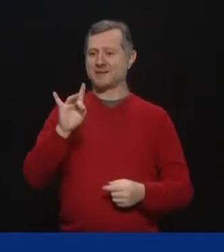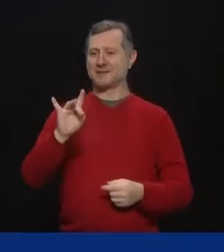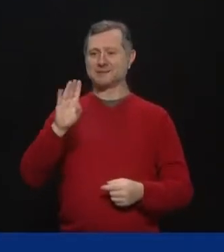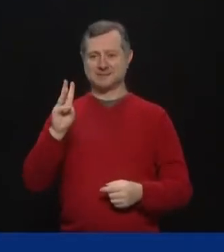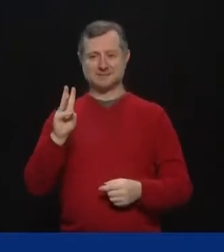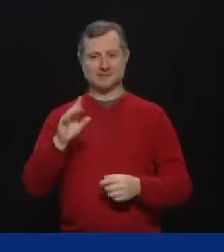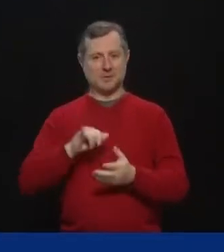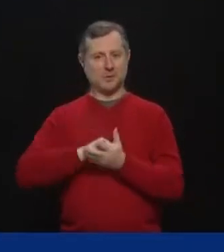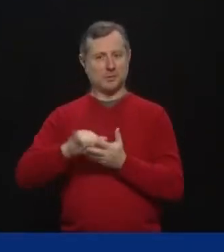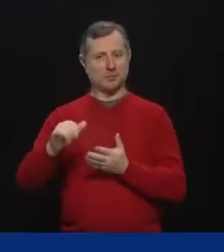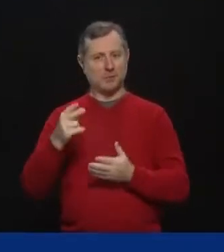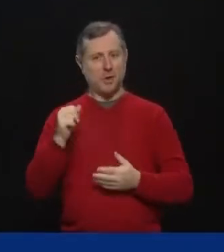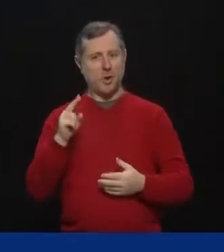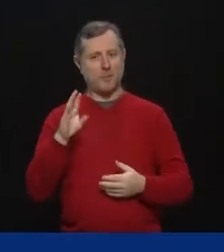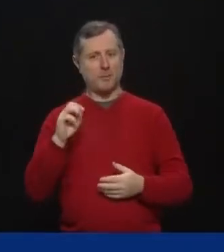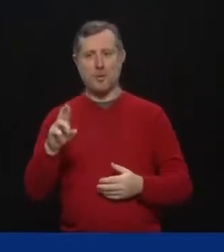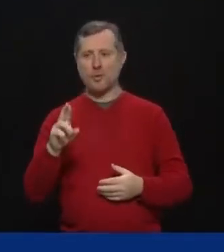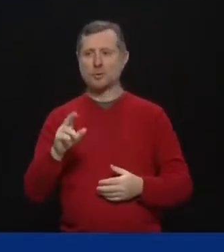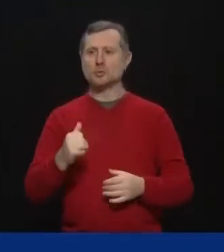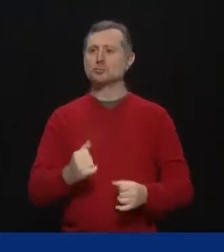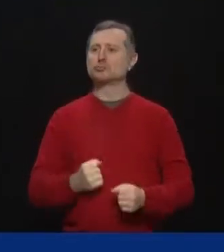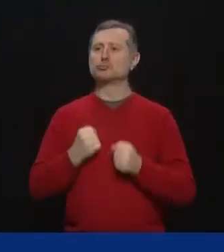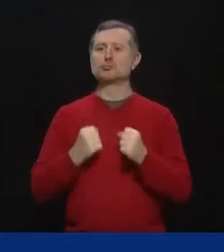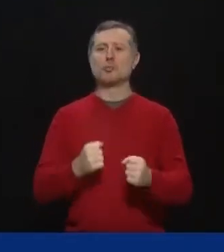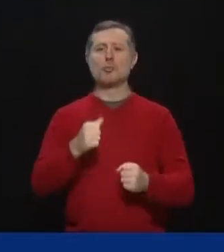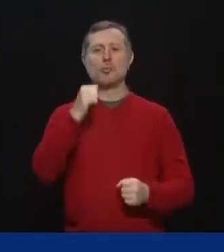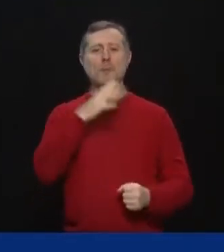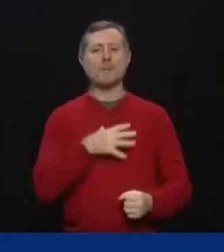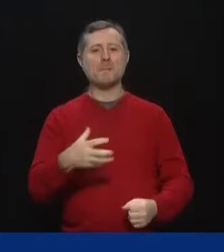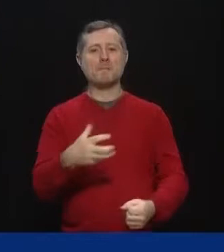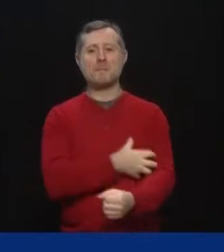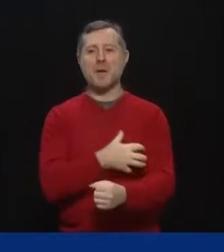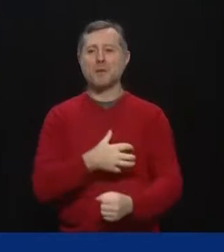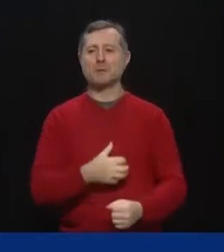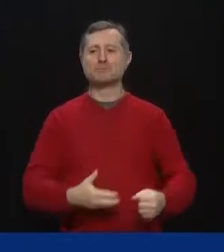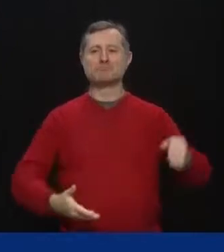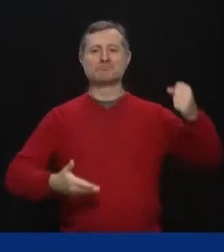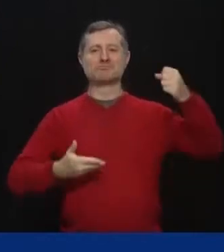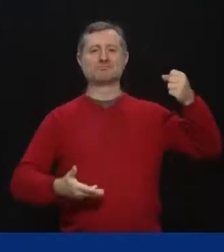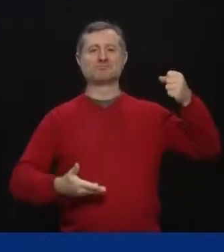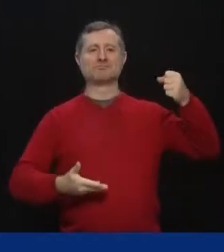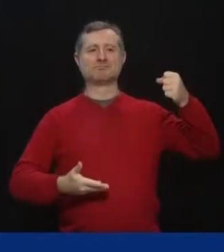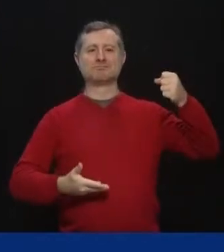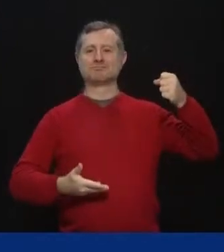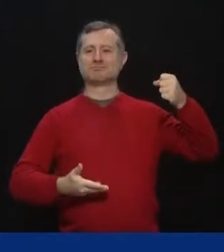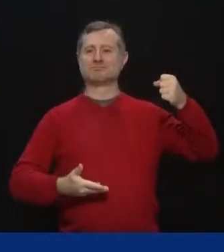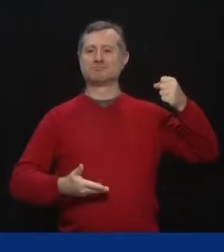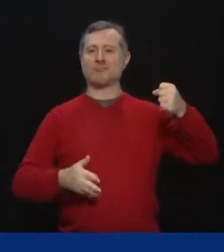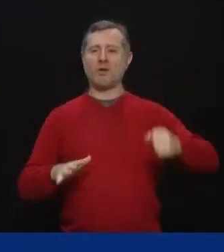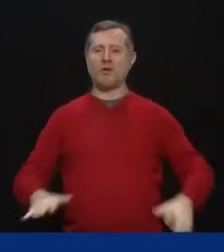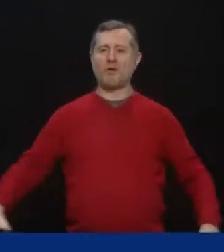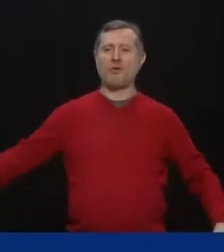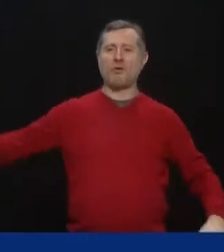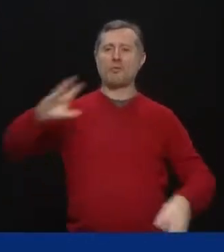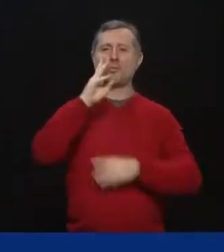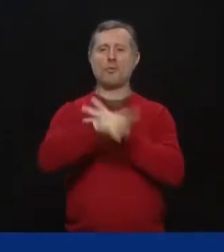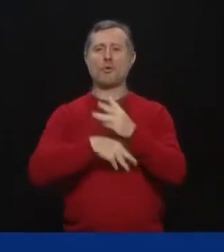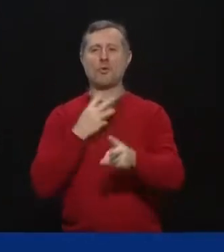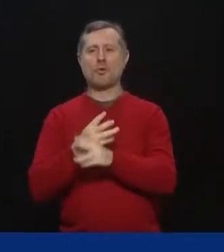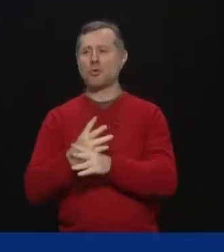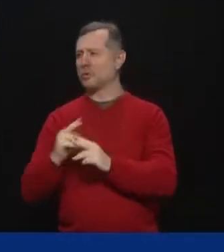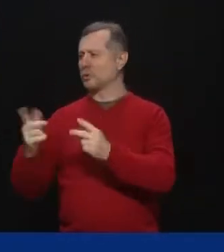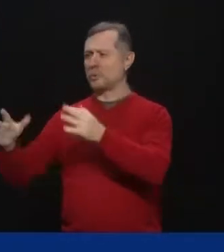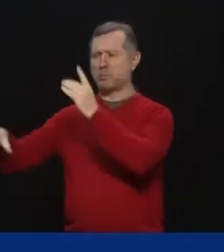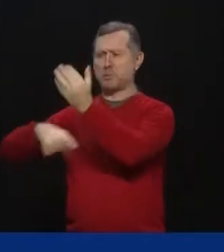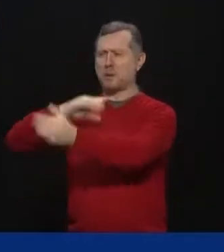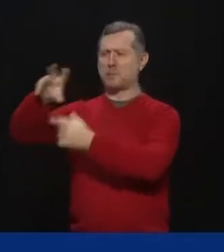is a strong, powerful woman with her hand up, saying, if you've been oppressed anywhere in this world, you come to our harbor. This is the